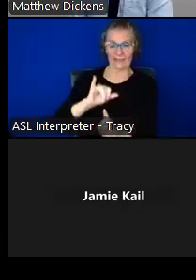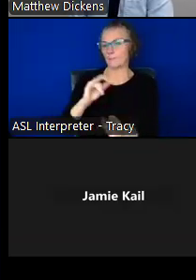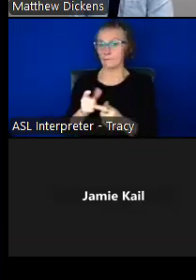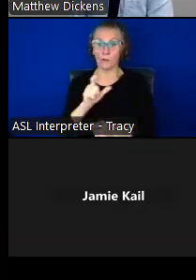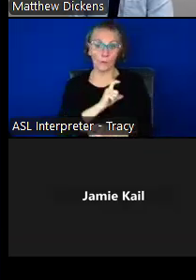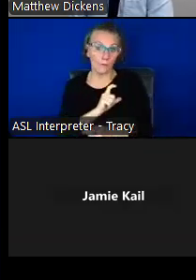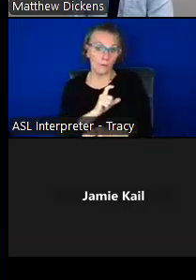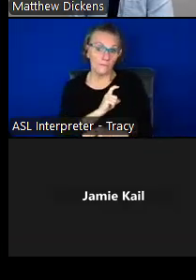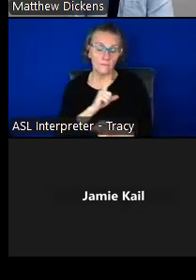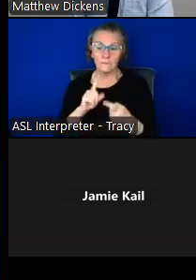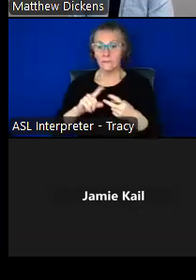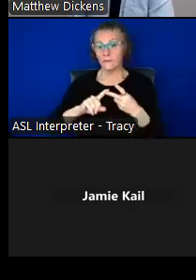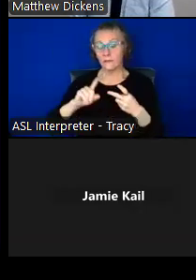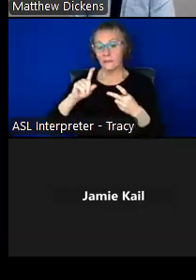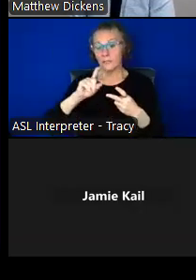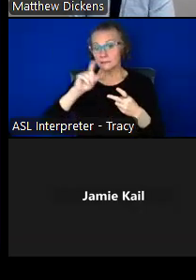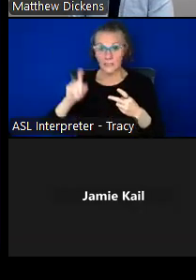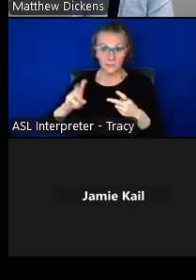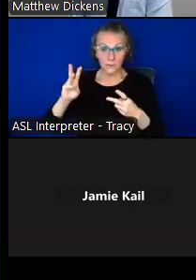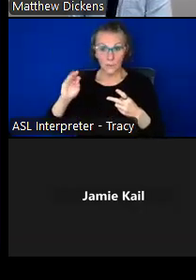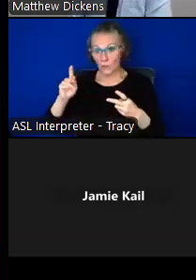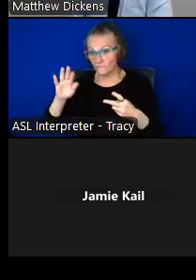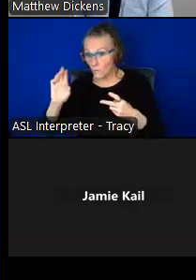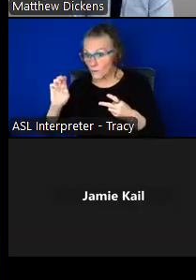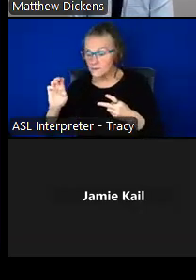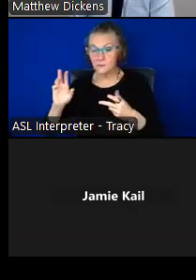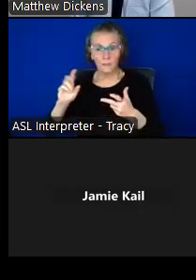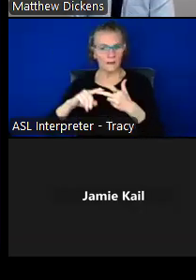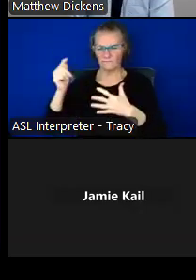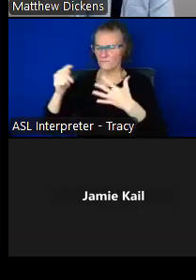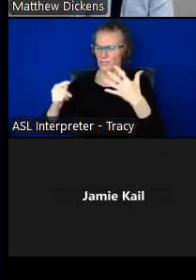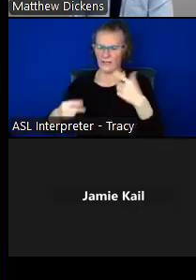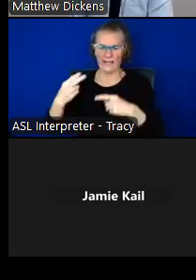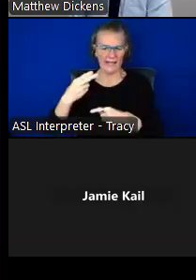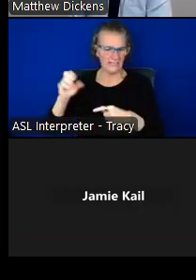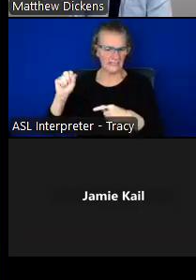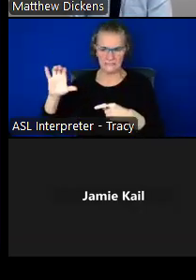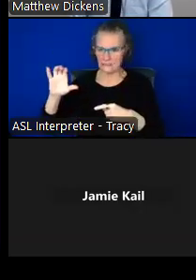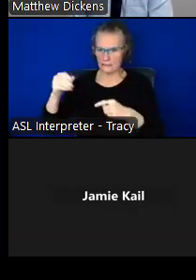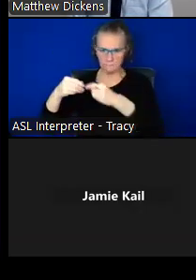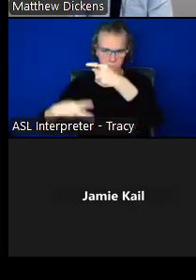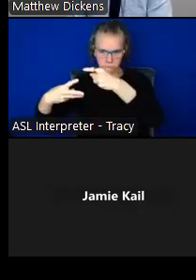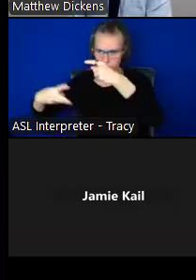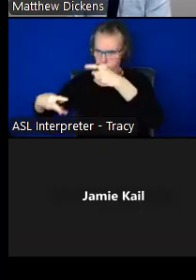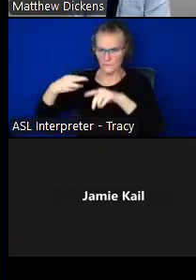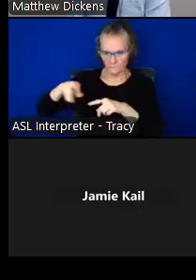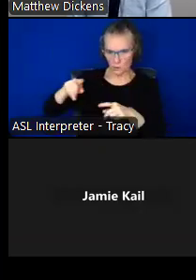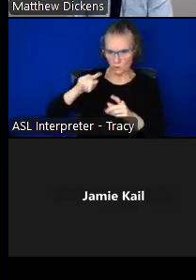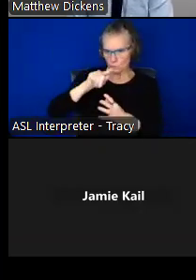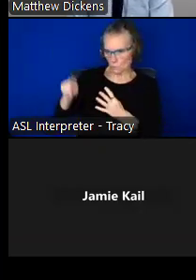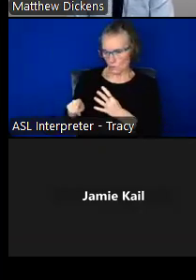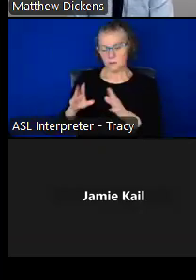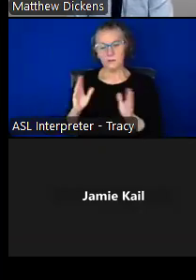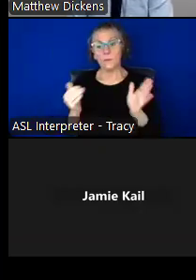enforcement, Texas Workforce Commission, and then there's various HHSC programs that we refer to. So again,